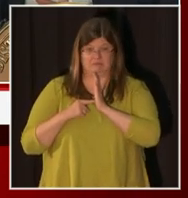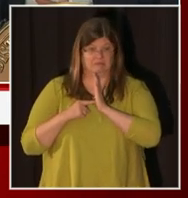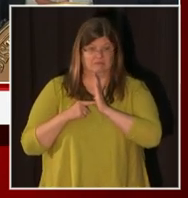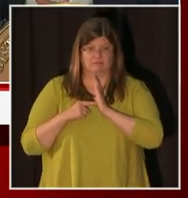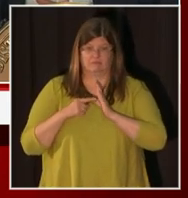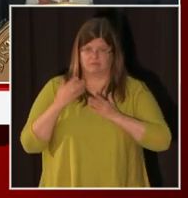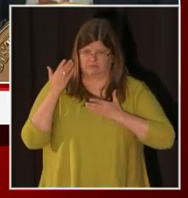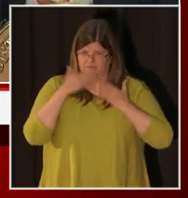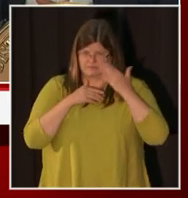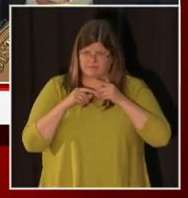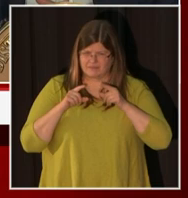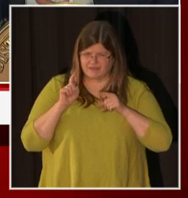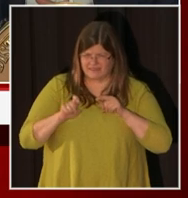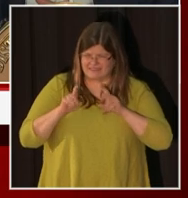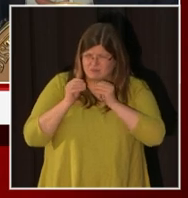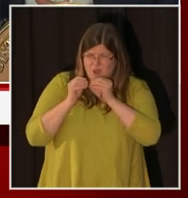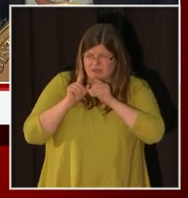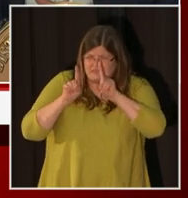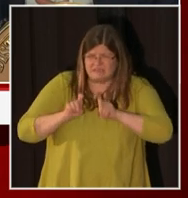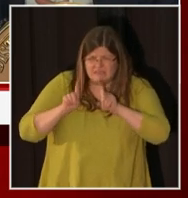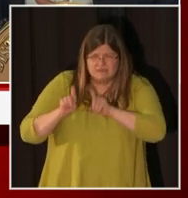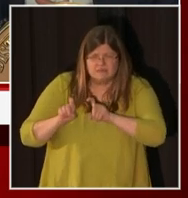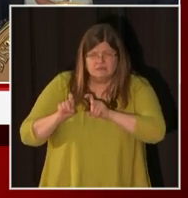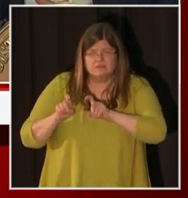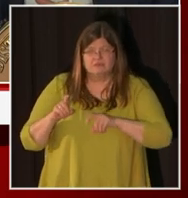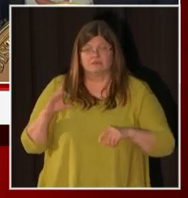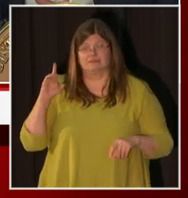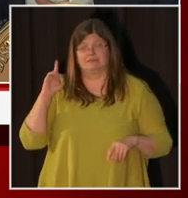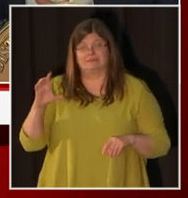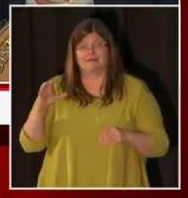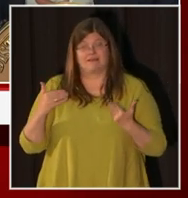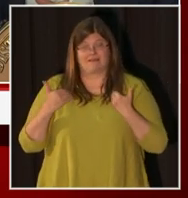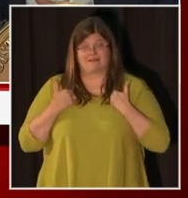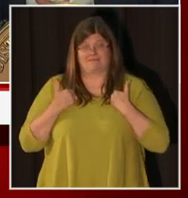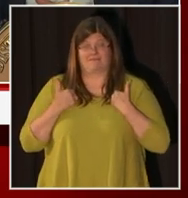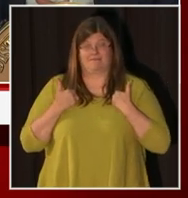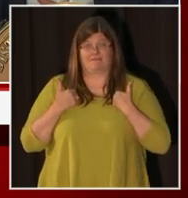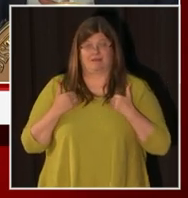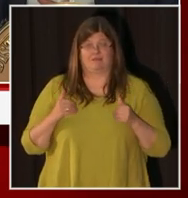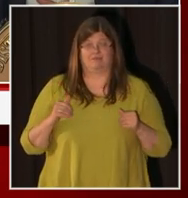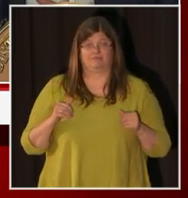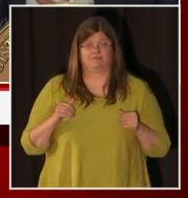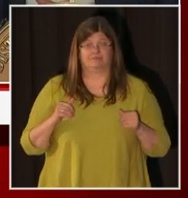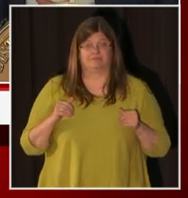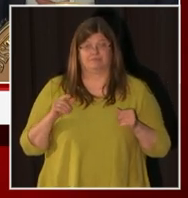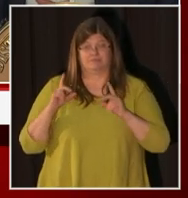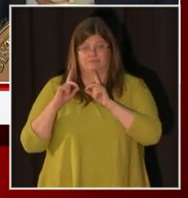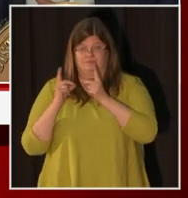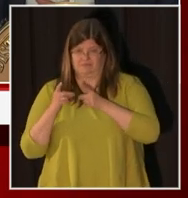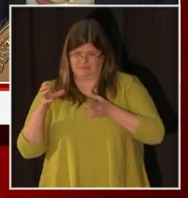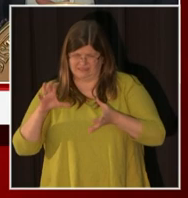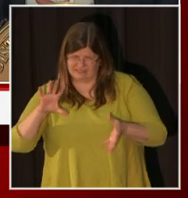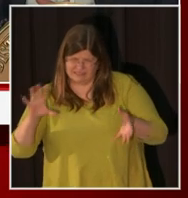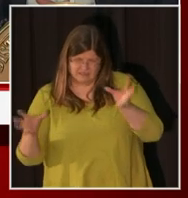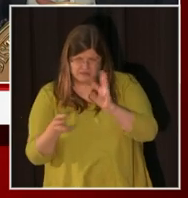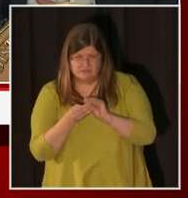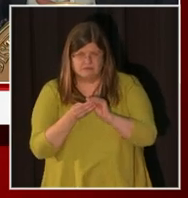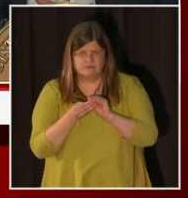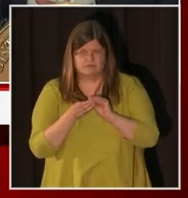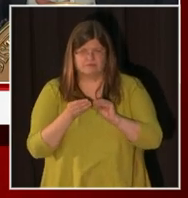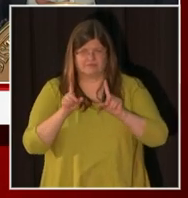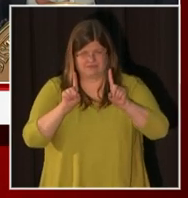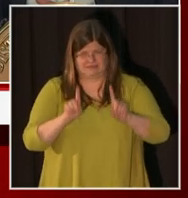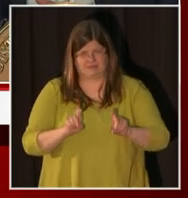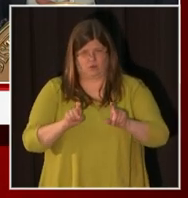DC Health has also looked at the collective testing capacity of sites across